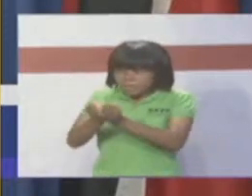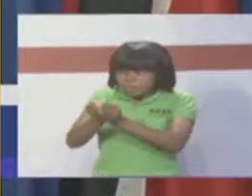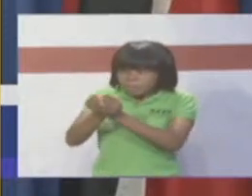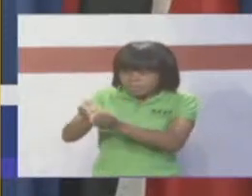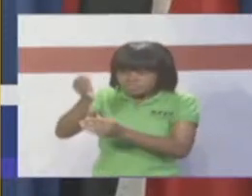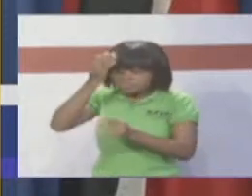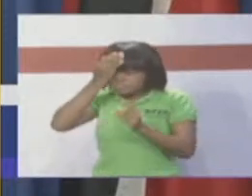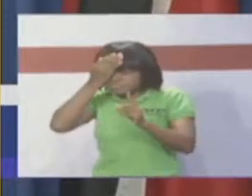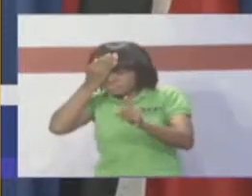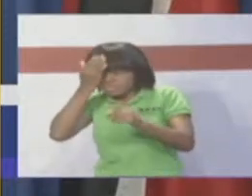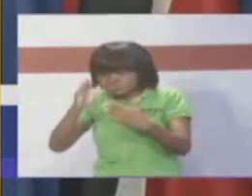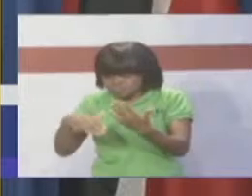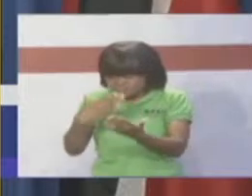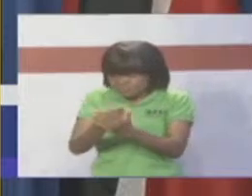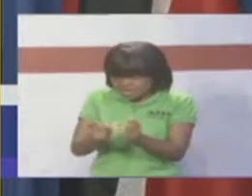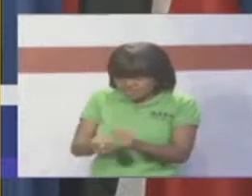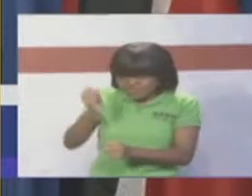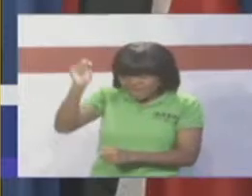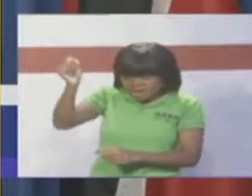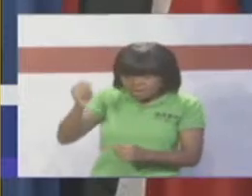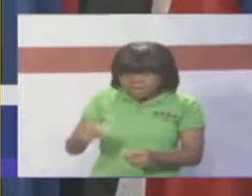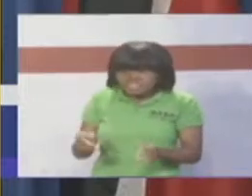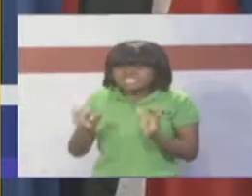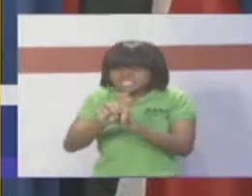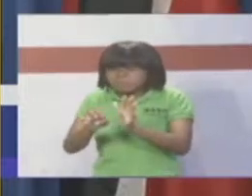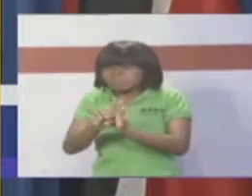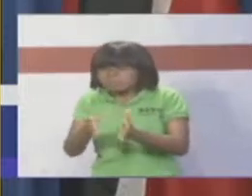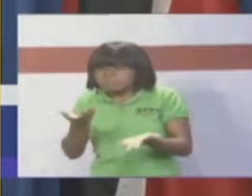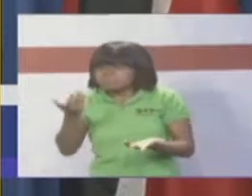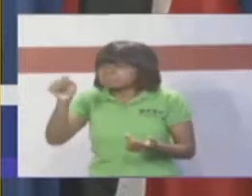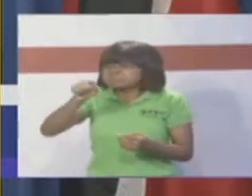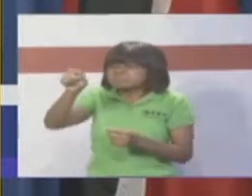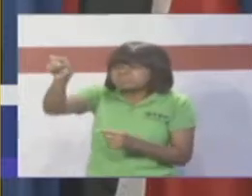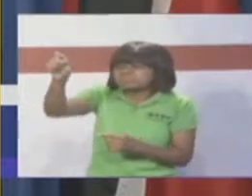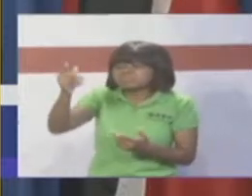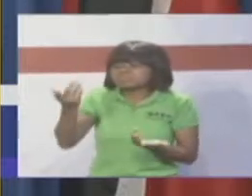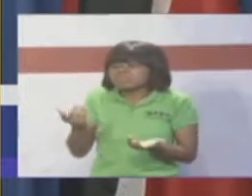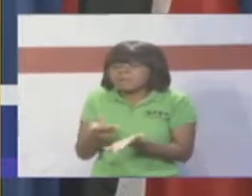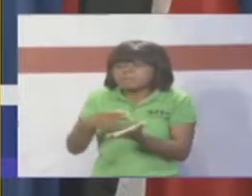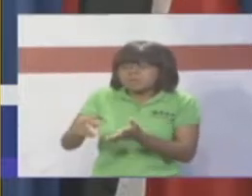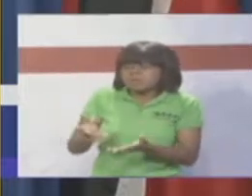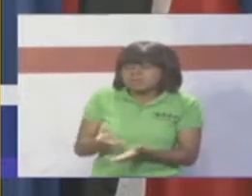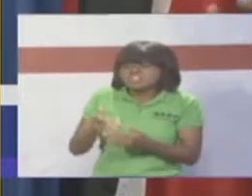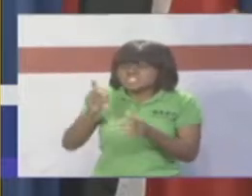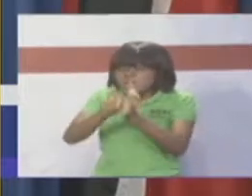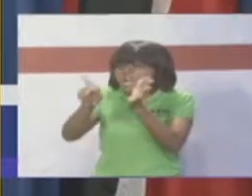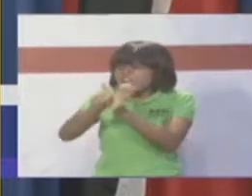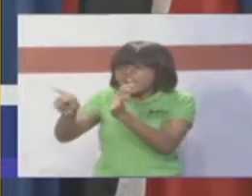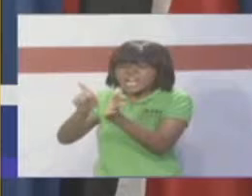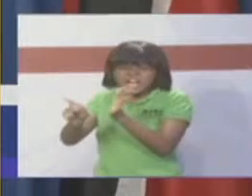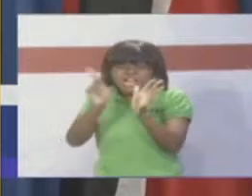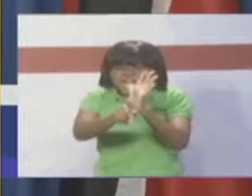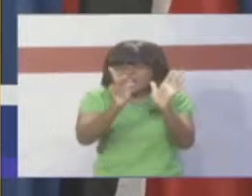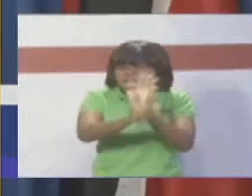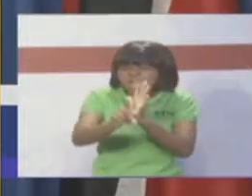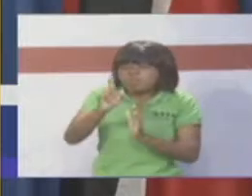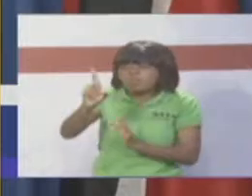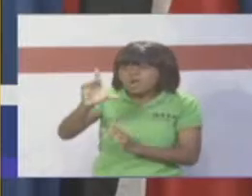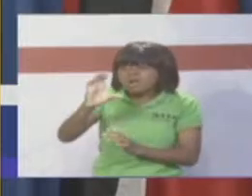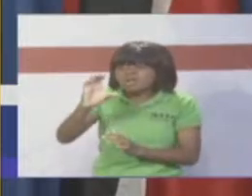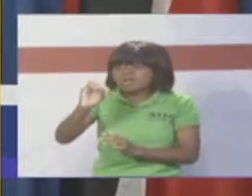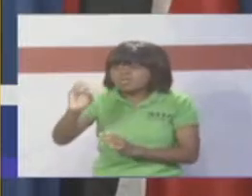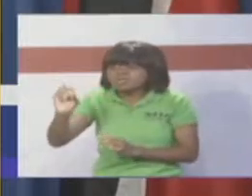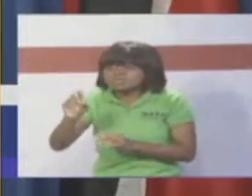Could we have been so indifferent? Every day. I understand that today